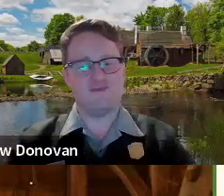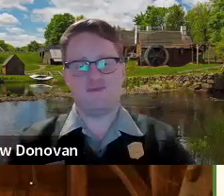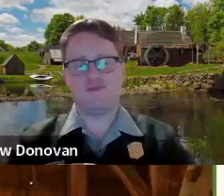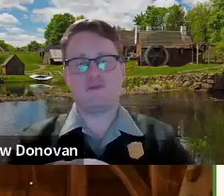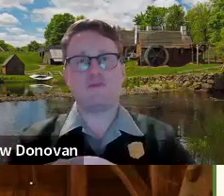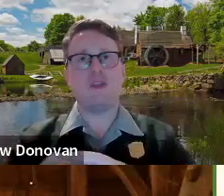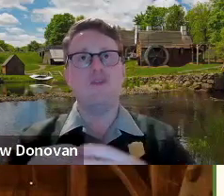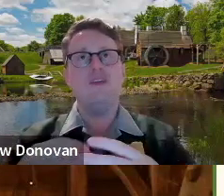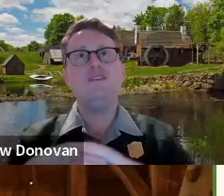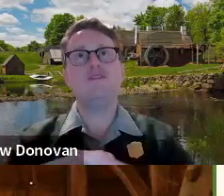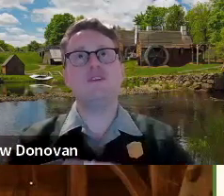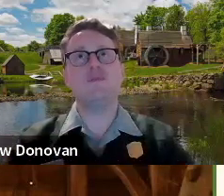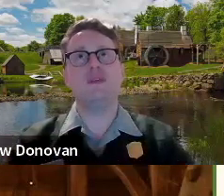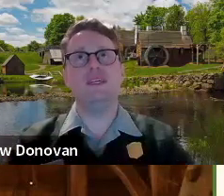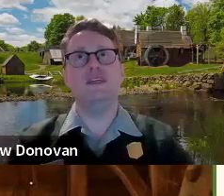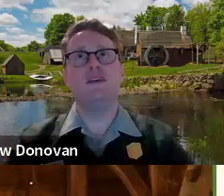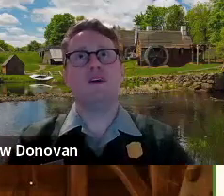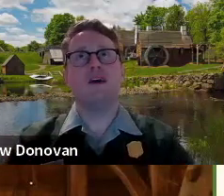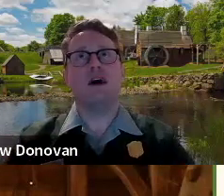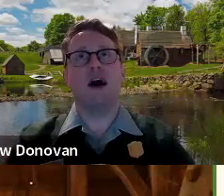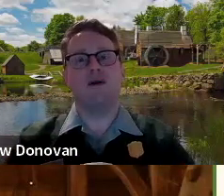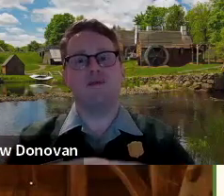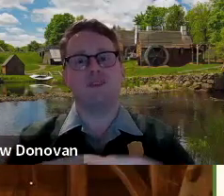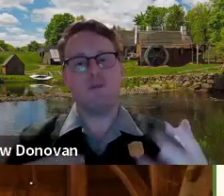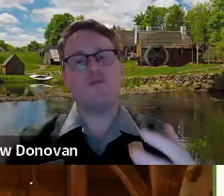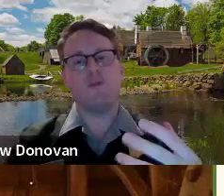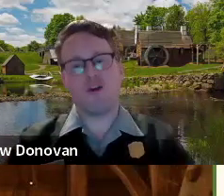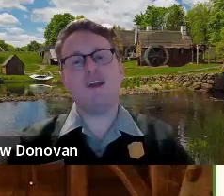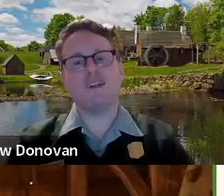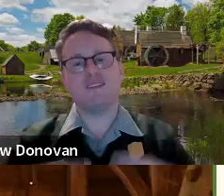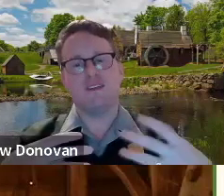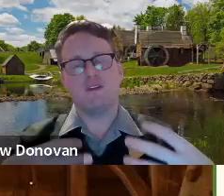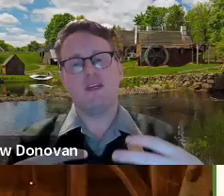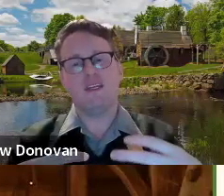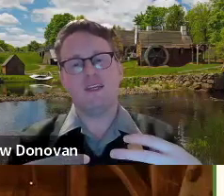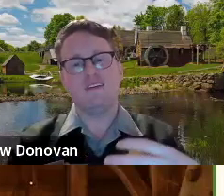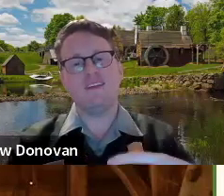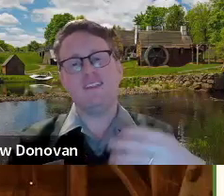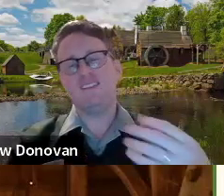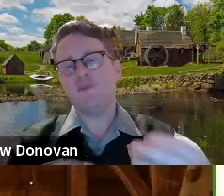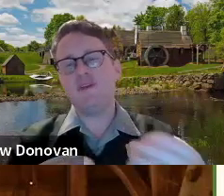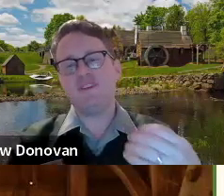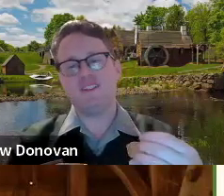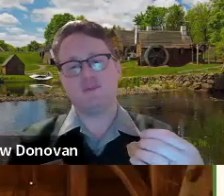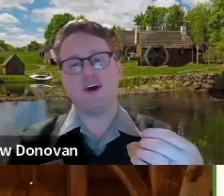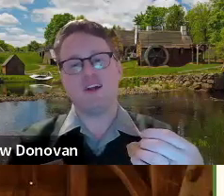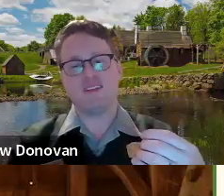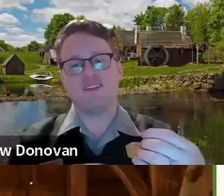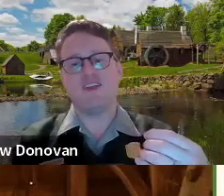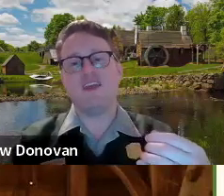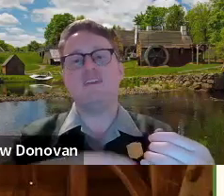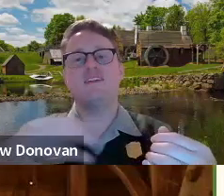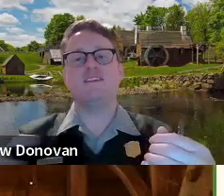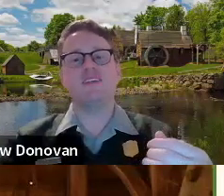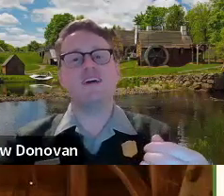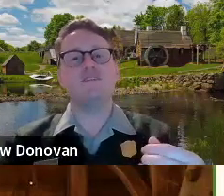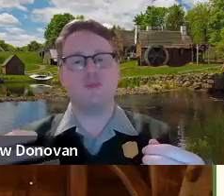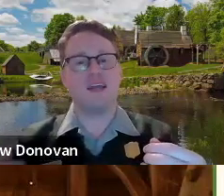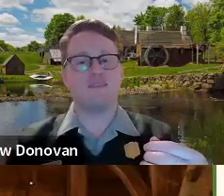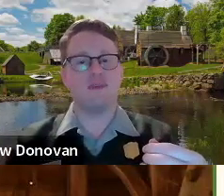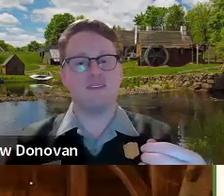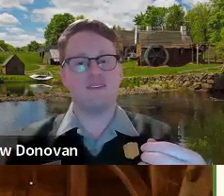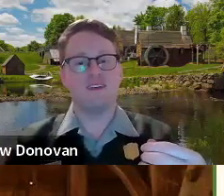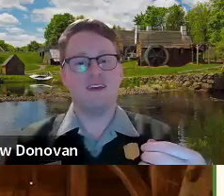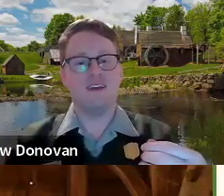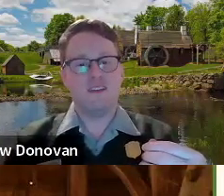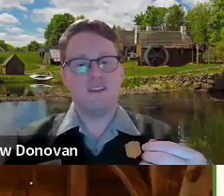different pieces, this is going to be some of the products that they're creating, these semi-finished products that they can then